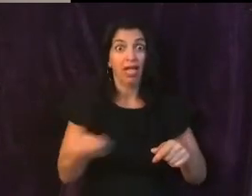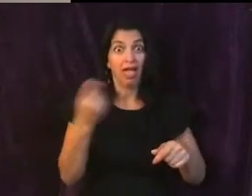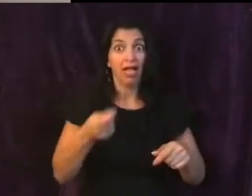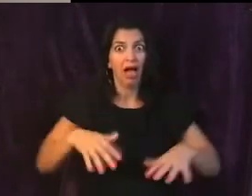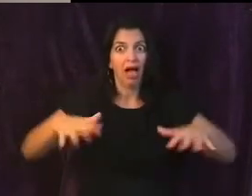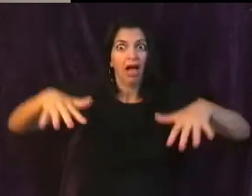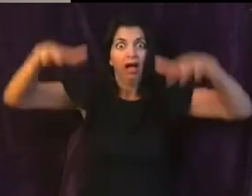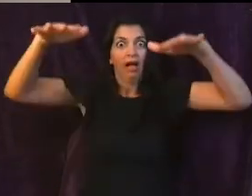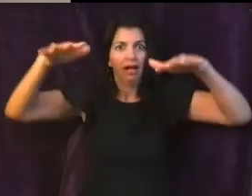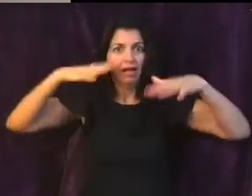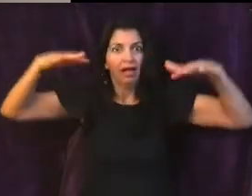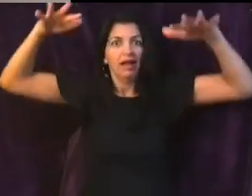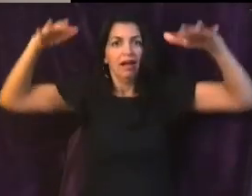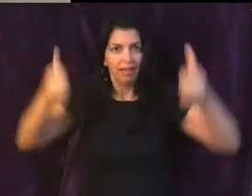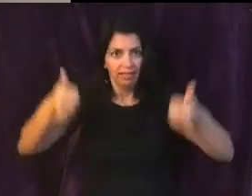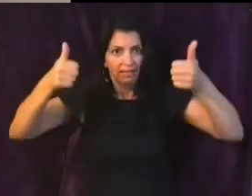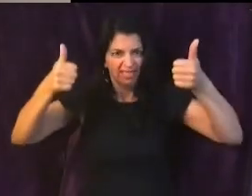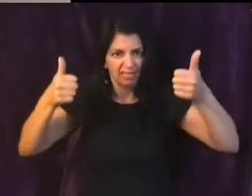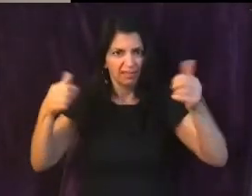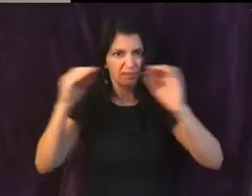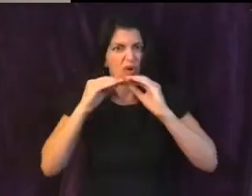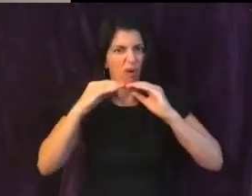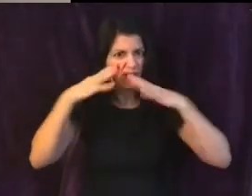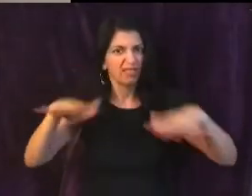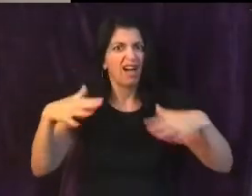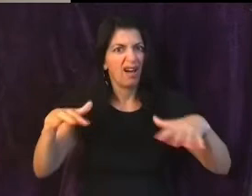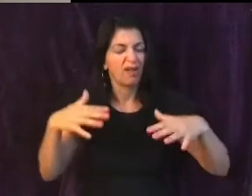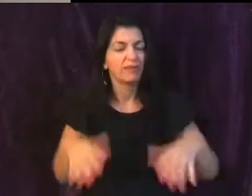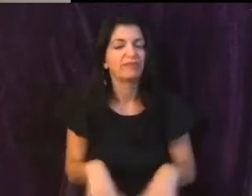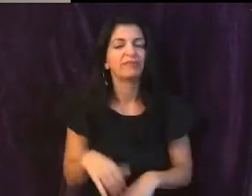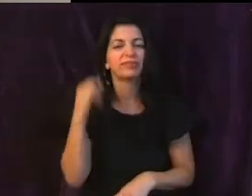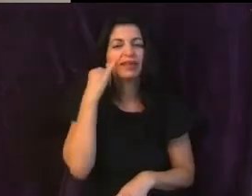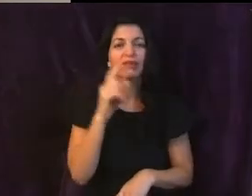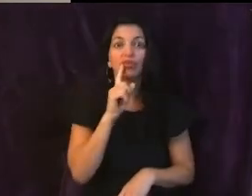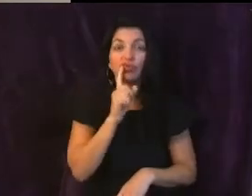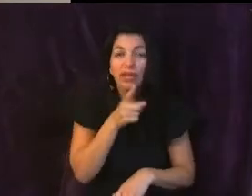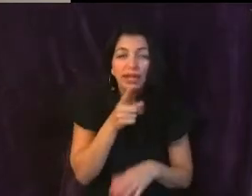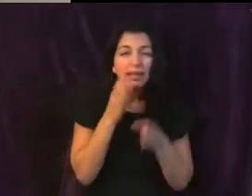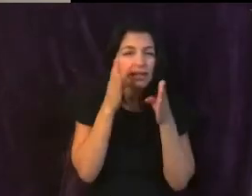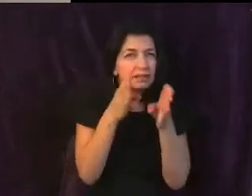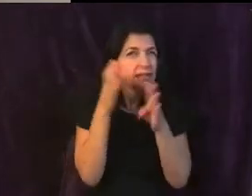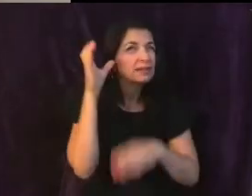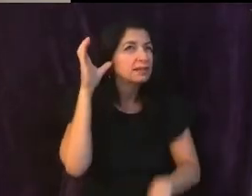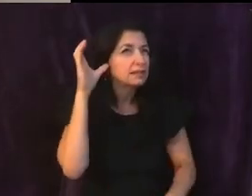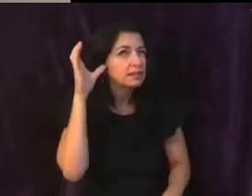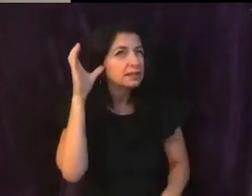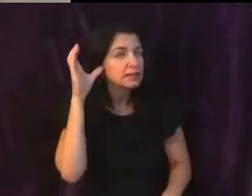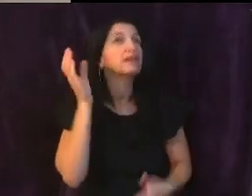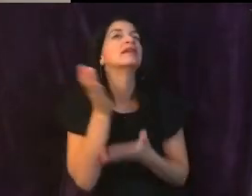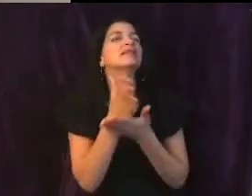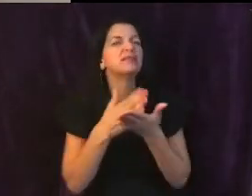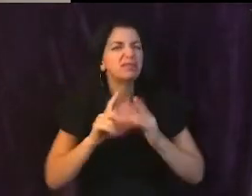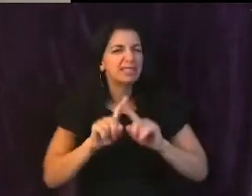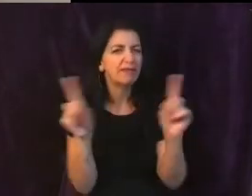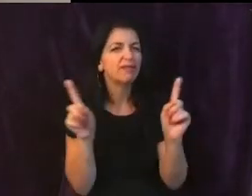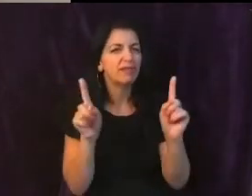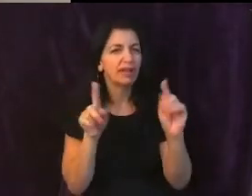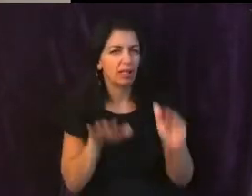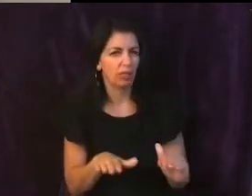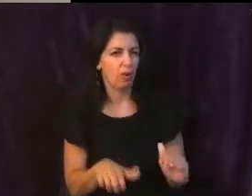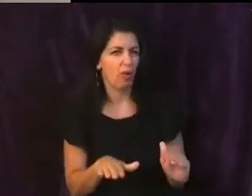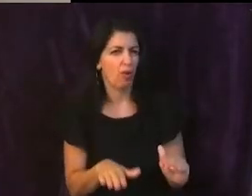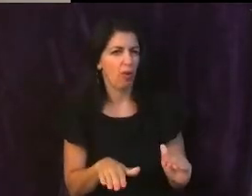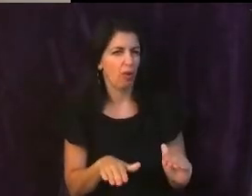got much louder, right? Actually, if you listen really closely, you can also hear some lower sounds that come into play and